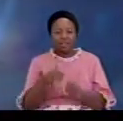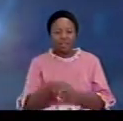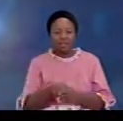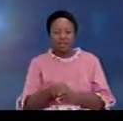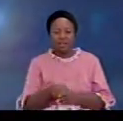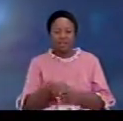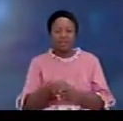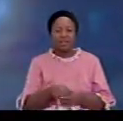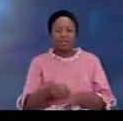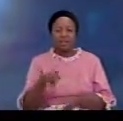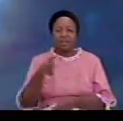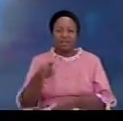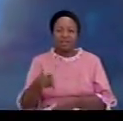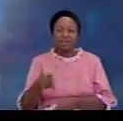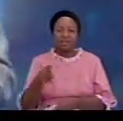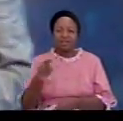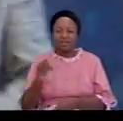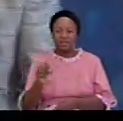In Psalm 19, verse 12.